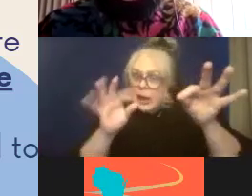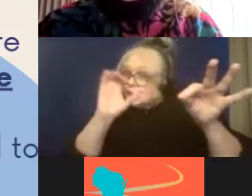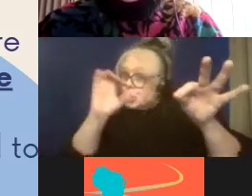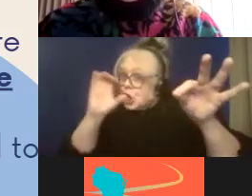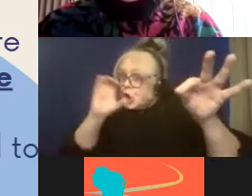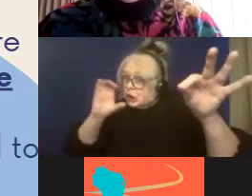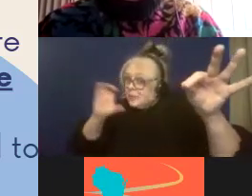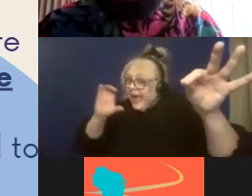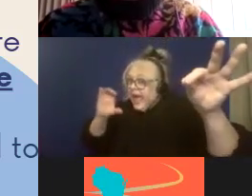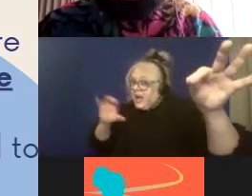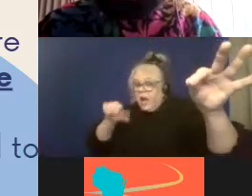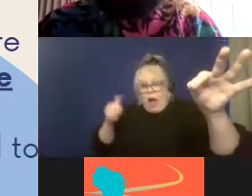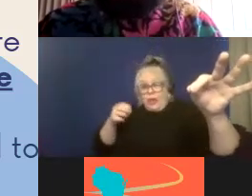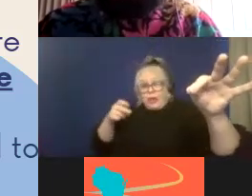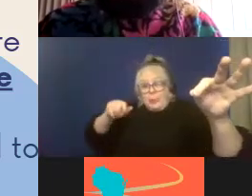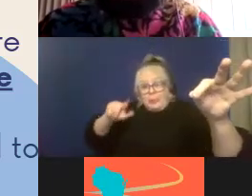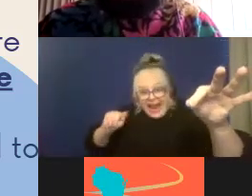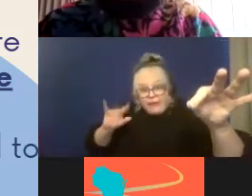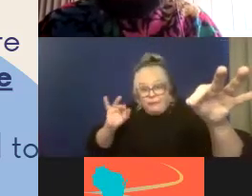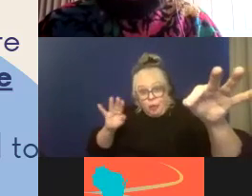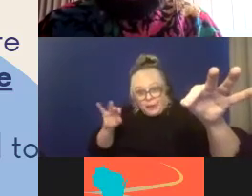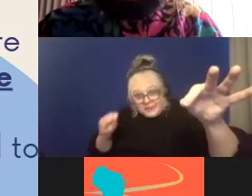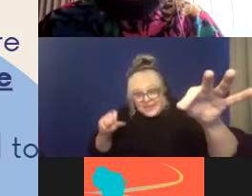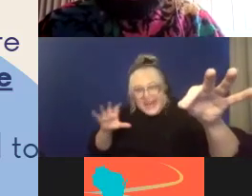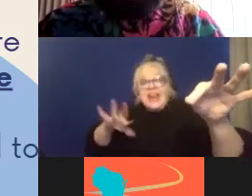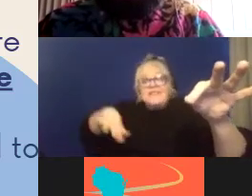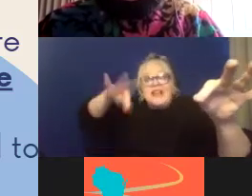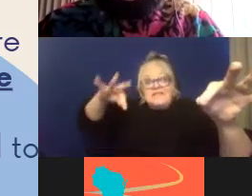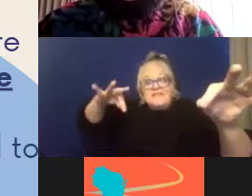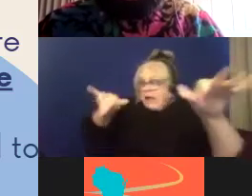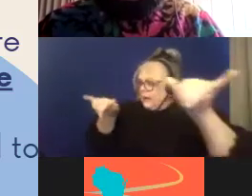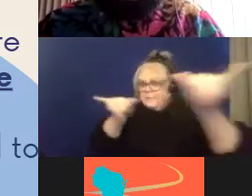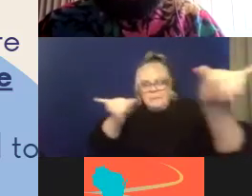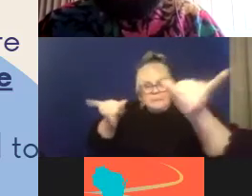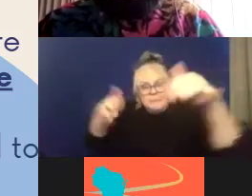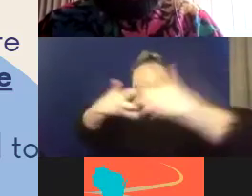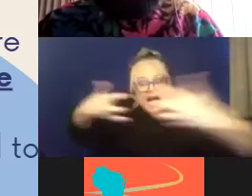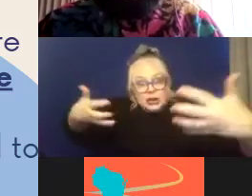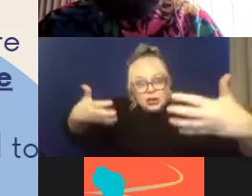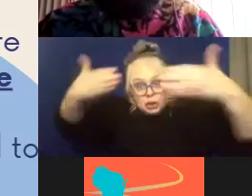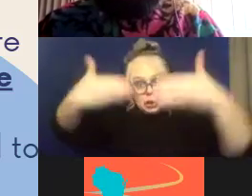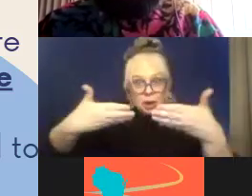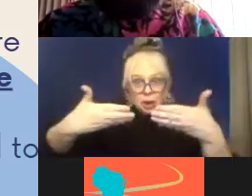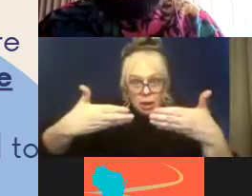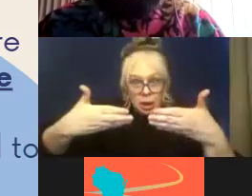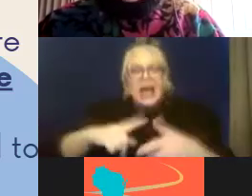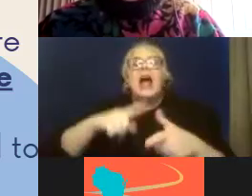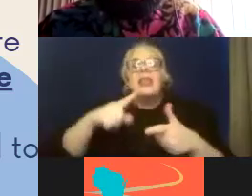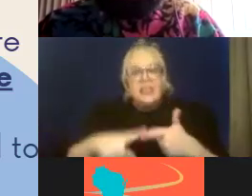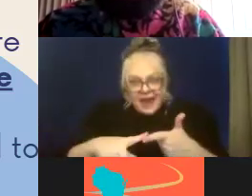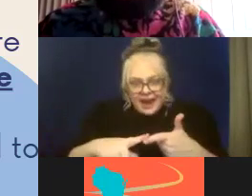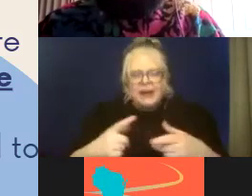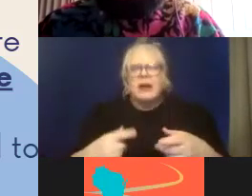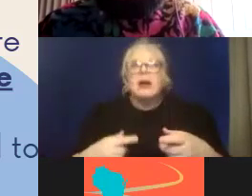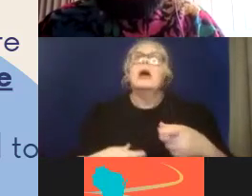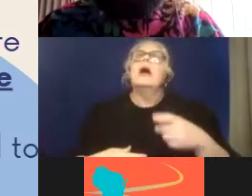enforcement agency. So law enforcement will then try to identify the child in the images and locate that person to check on their safety